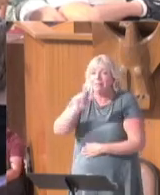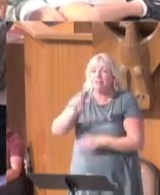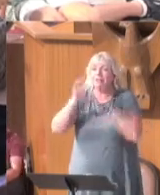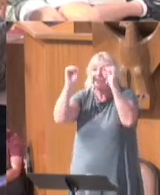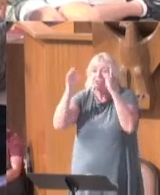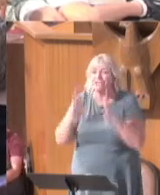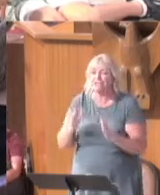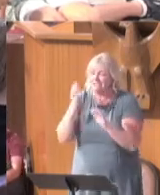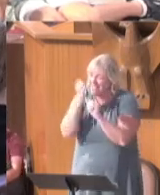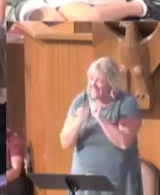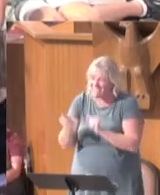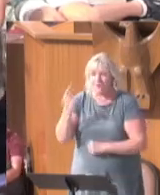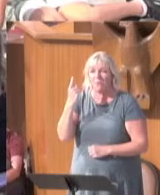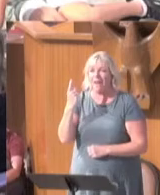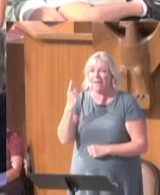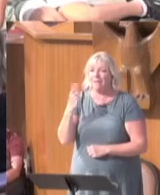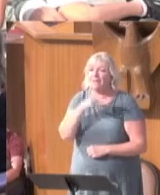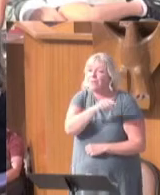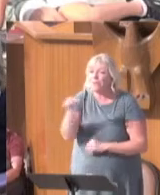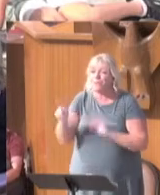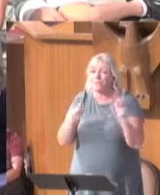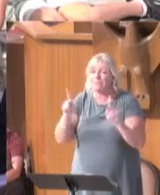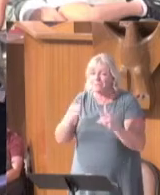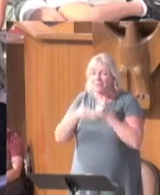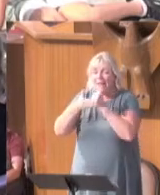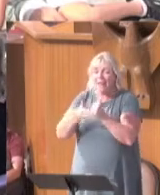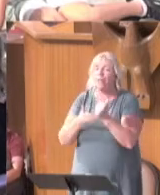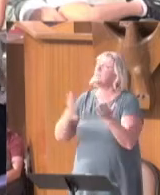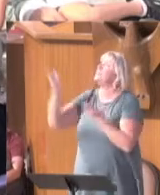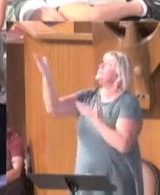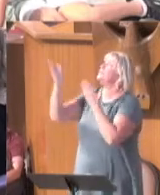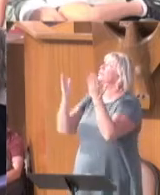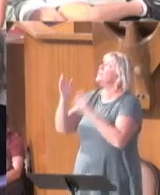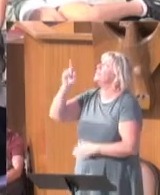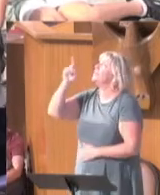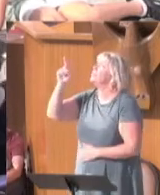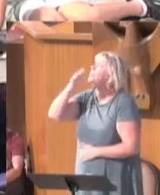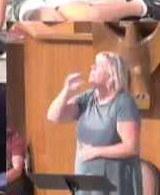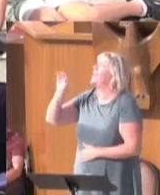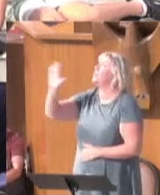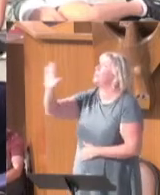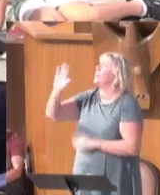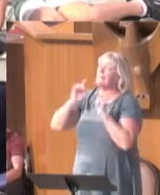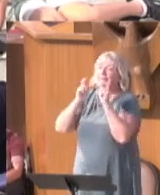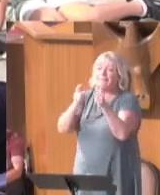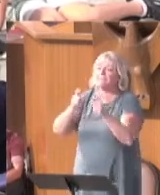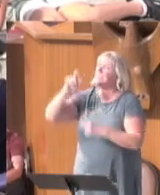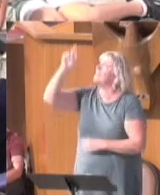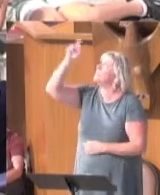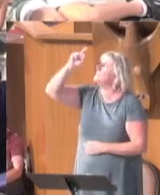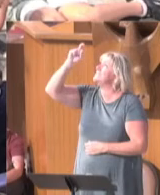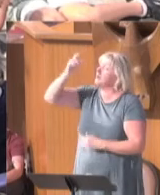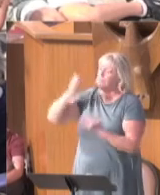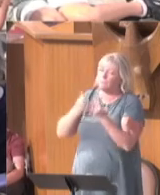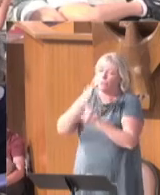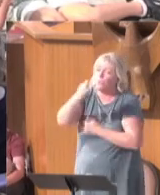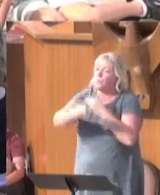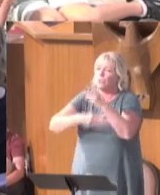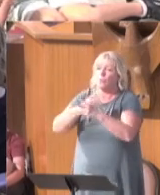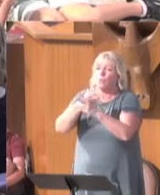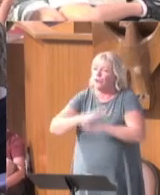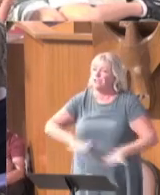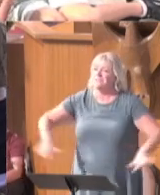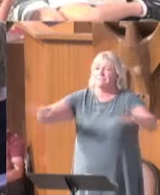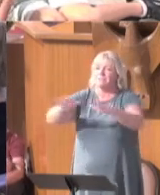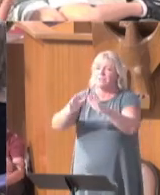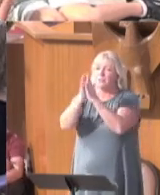and everyone who helps serve you and your gift of wisdom through all the world. We